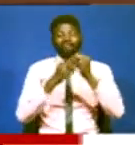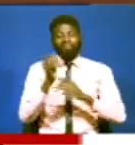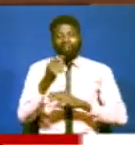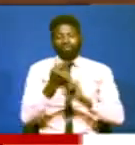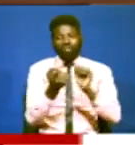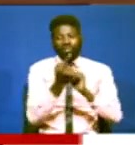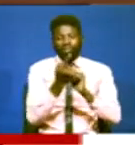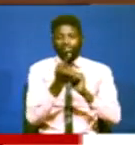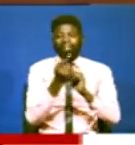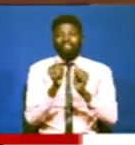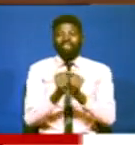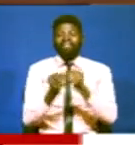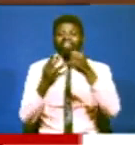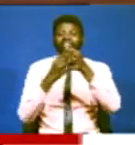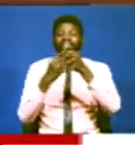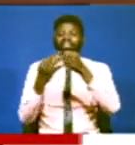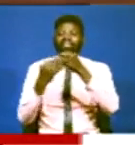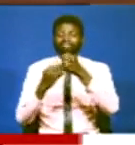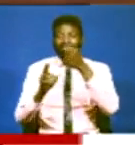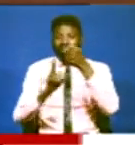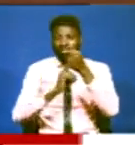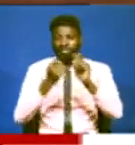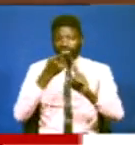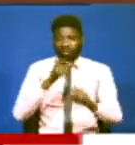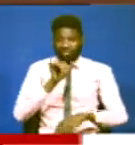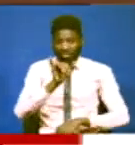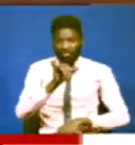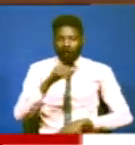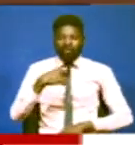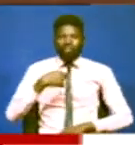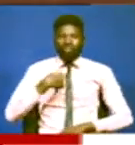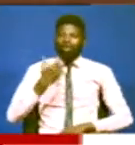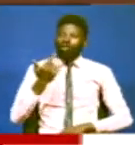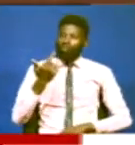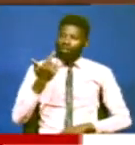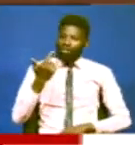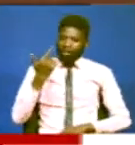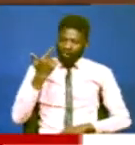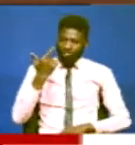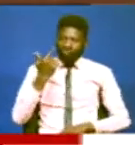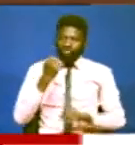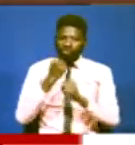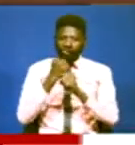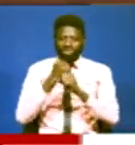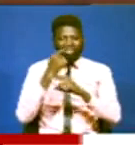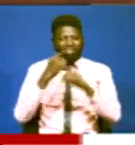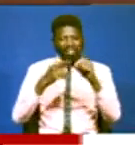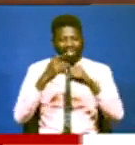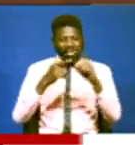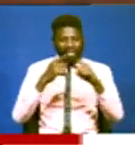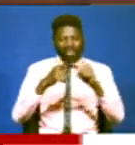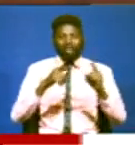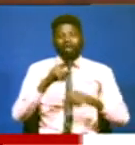1986. And thereafter, I practiced law for a period of about 30 years before joining the